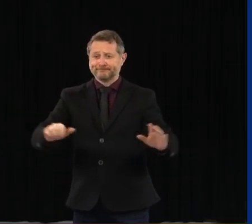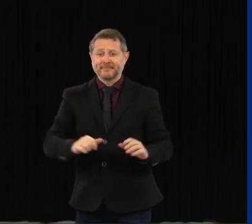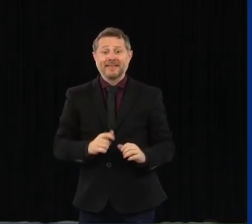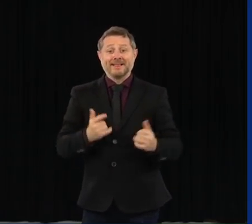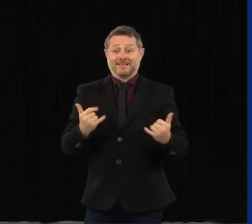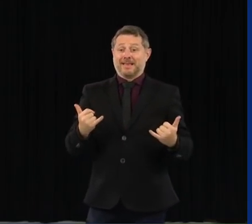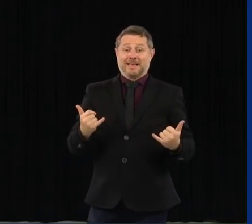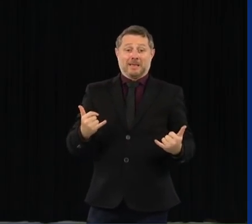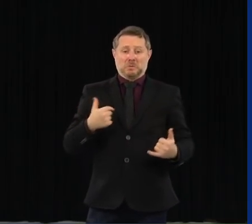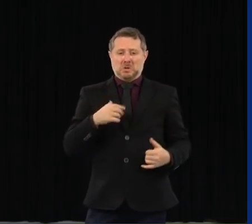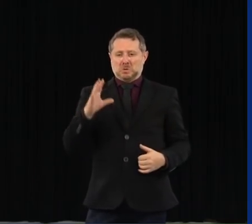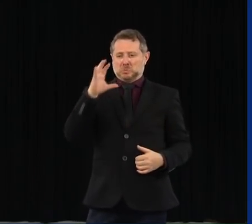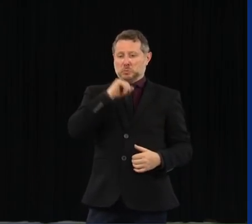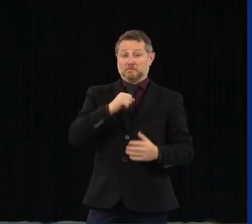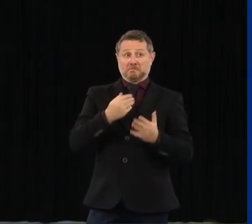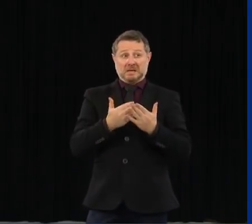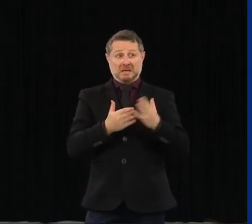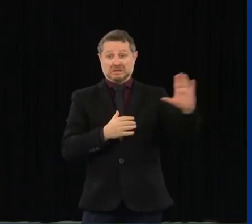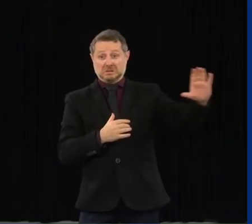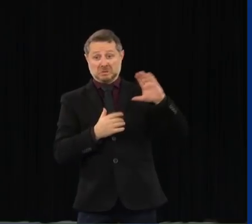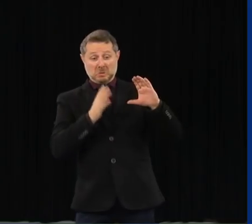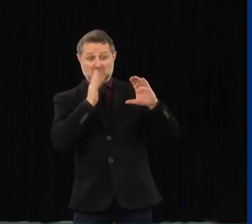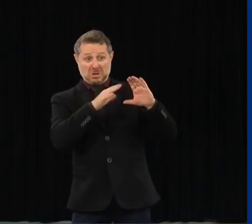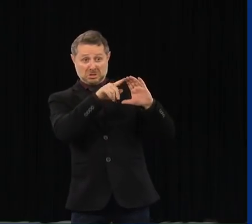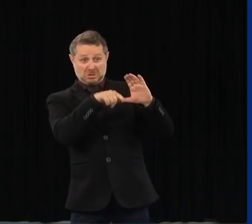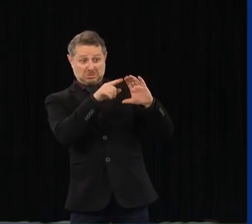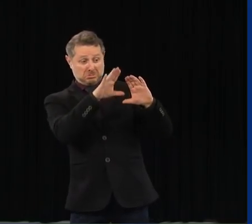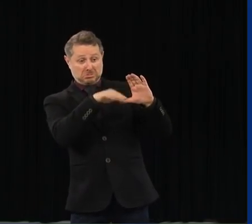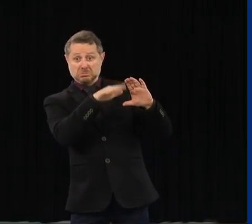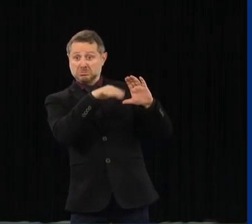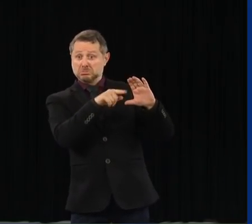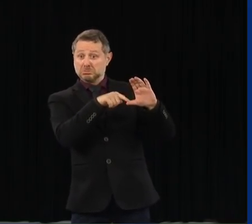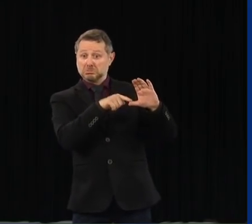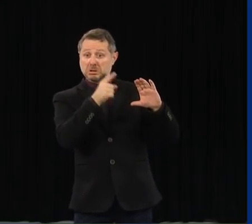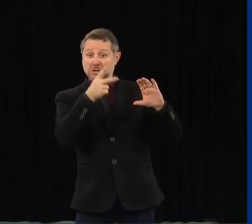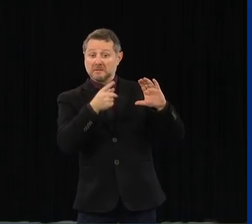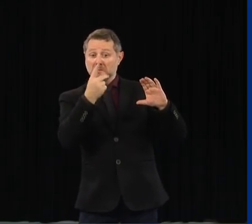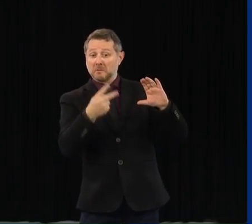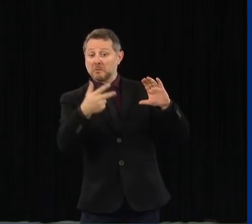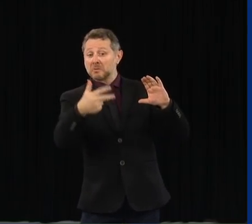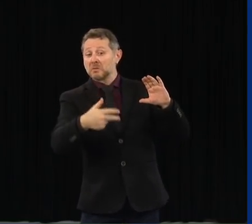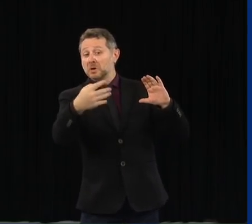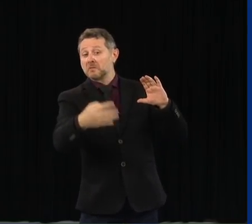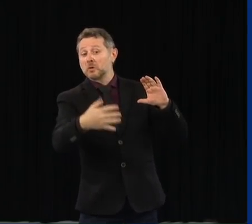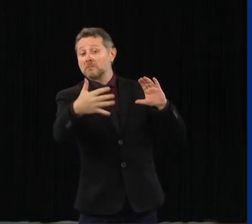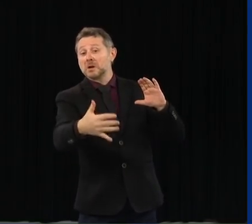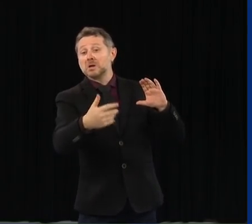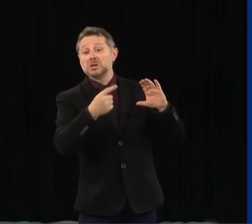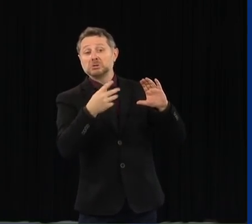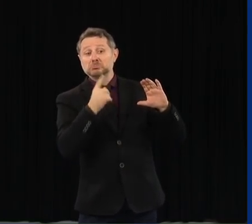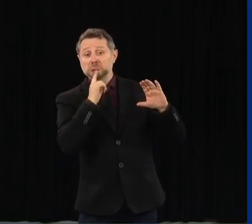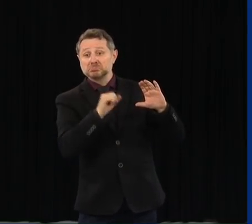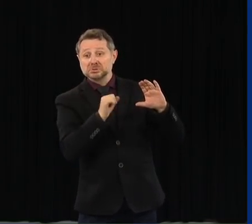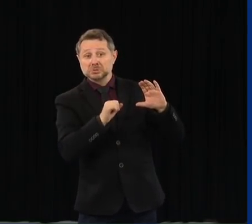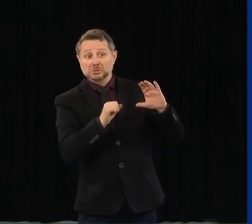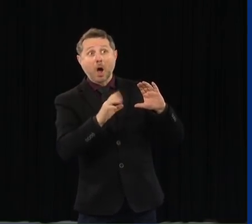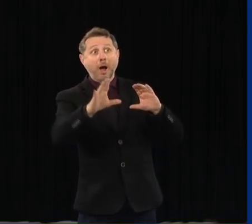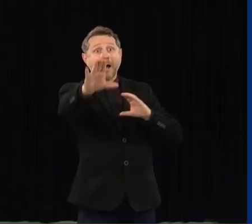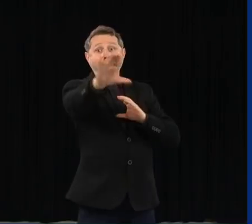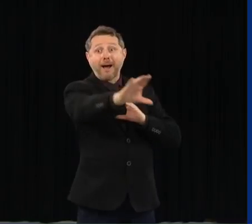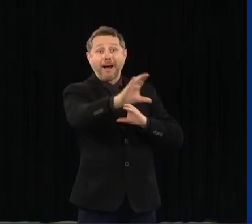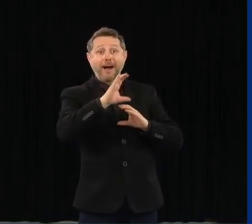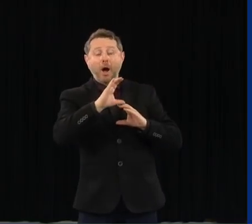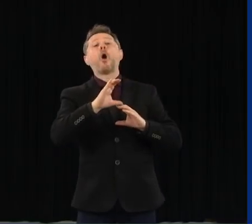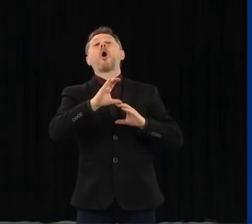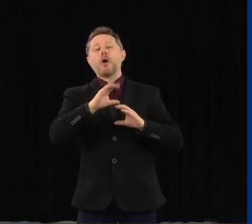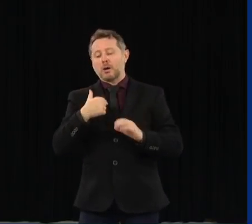saying is when we see how much revenue the state makes, how fast the economy comes back, what the